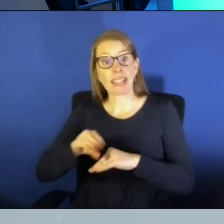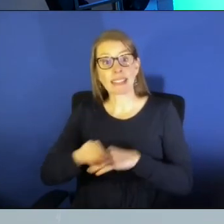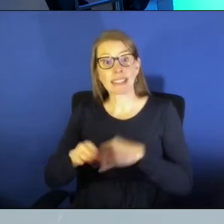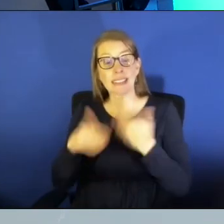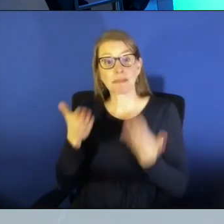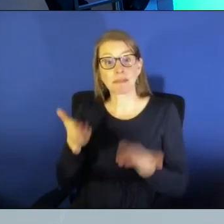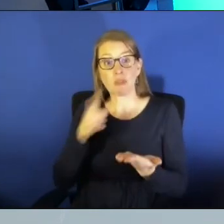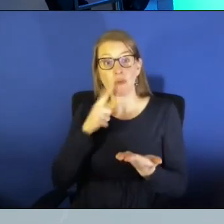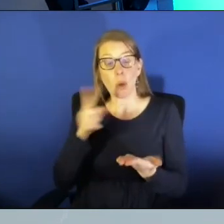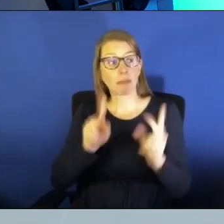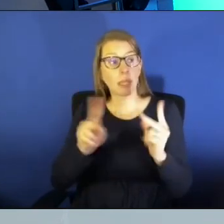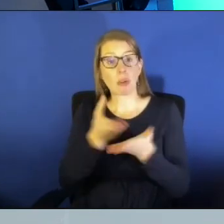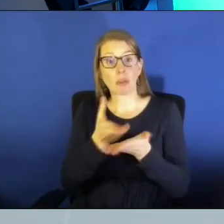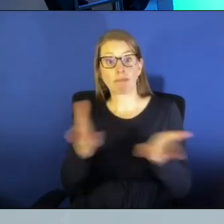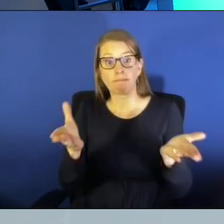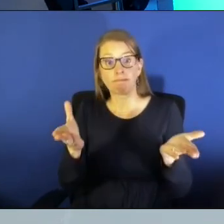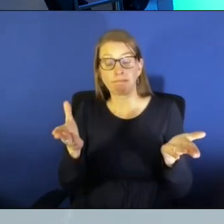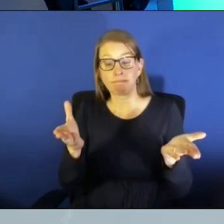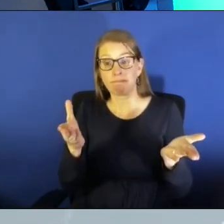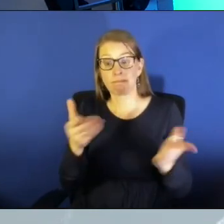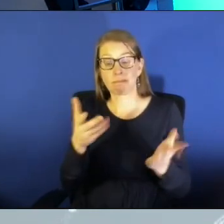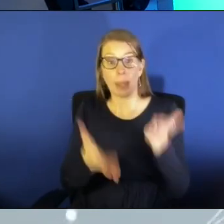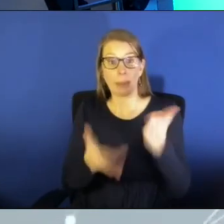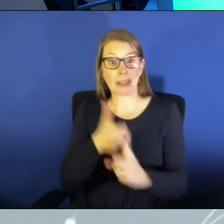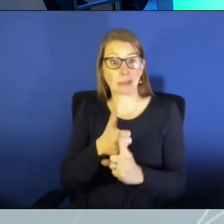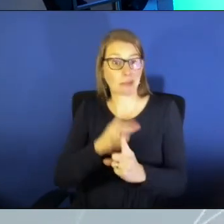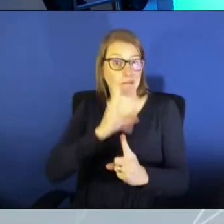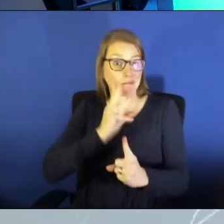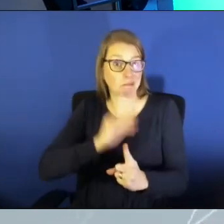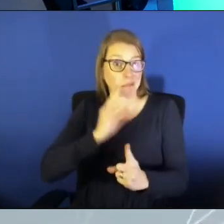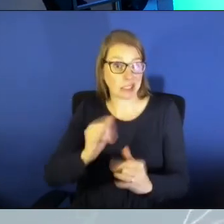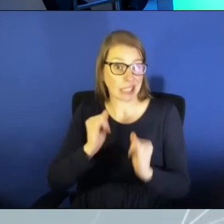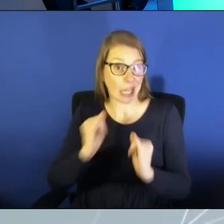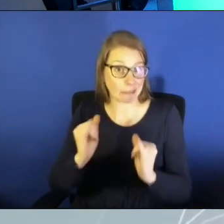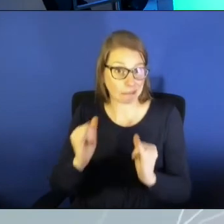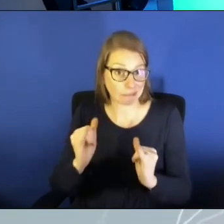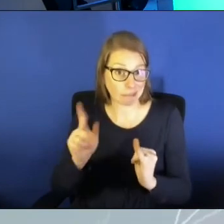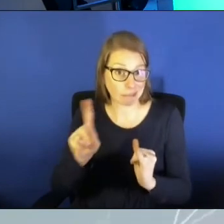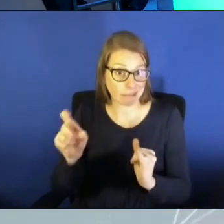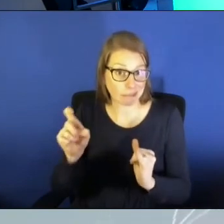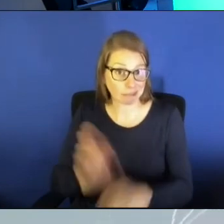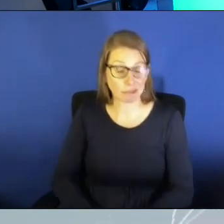people facing a similar diagnosis to your own?